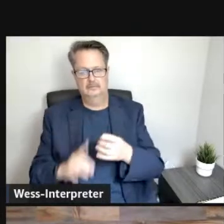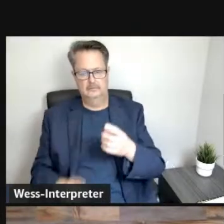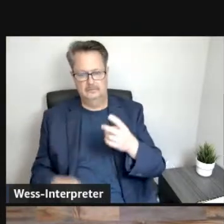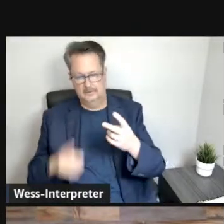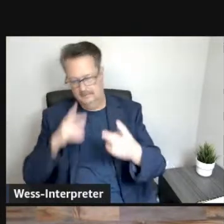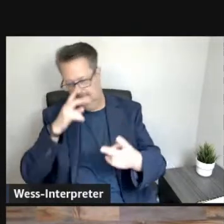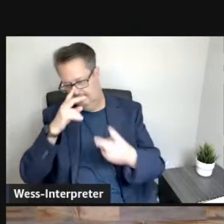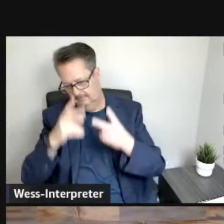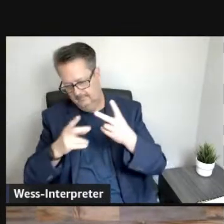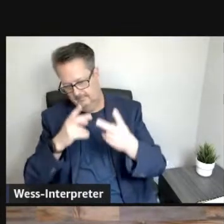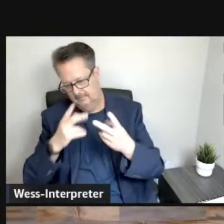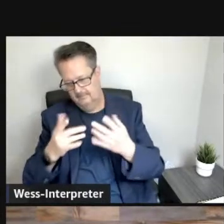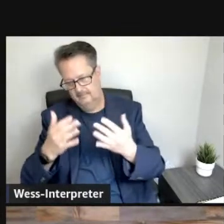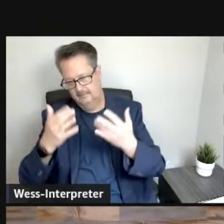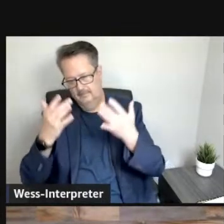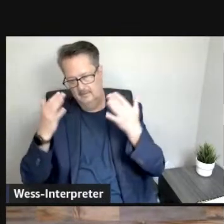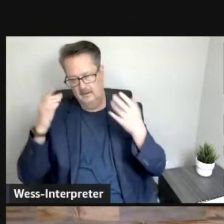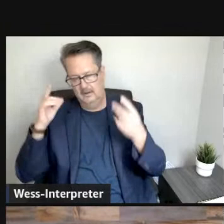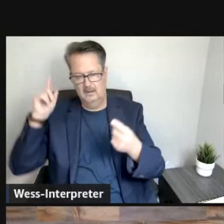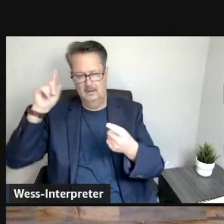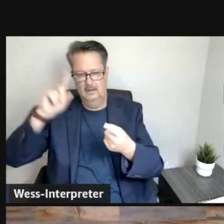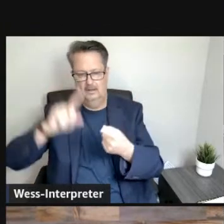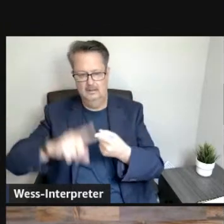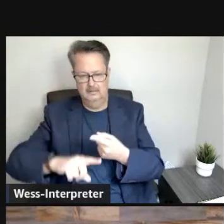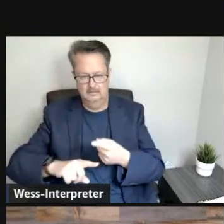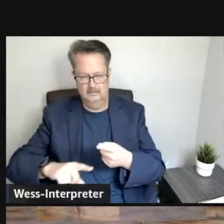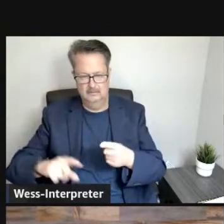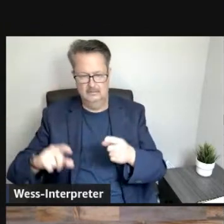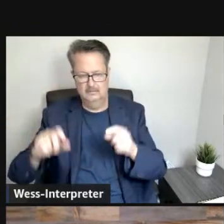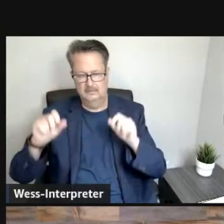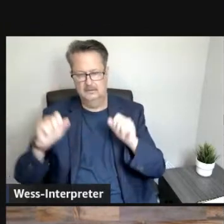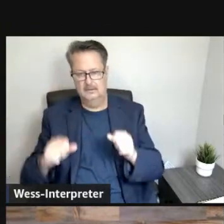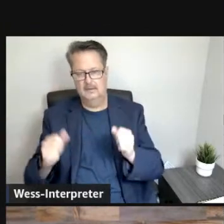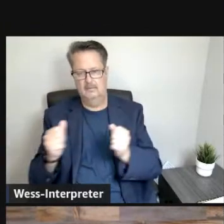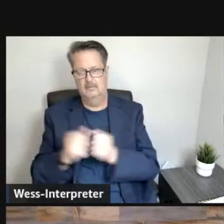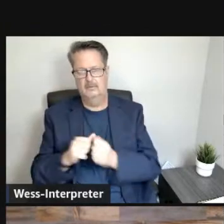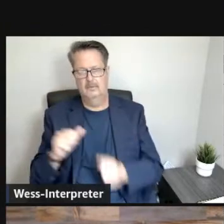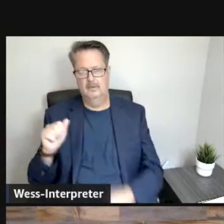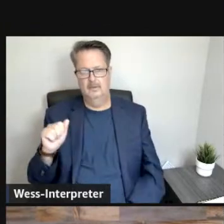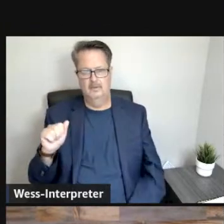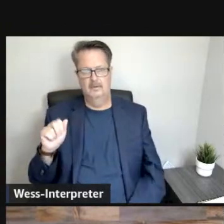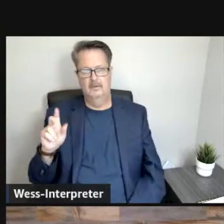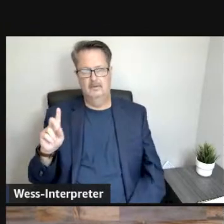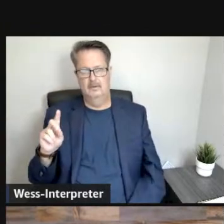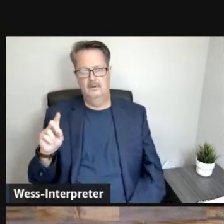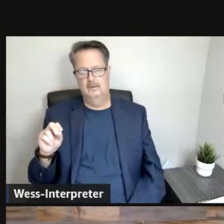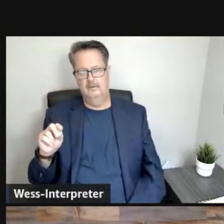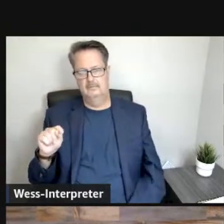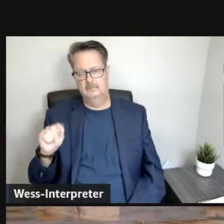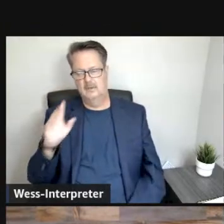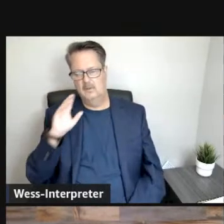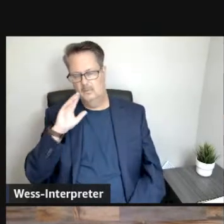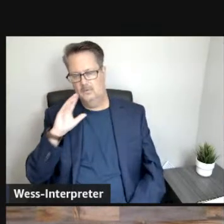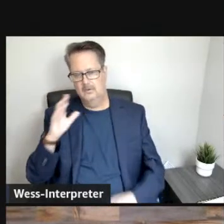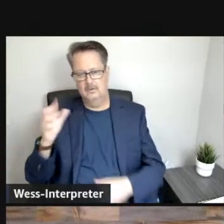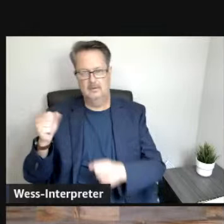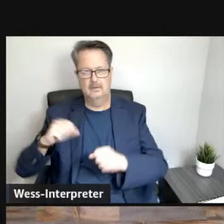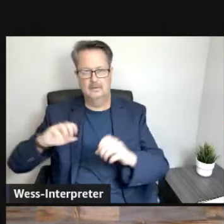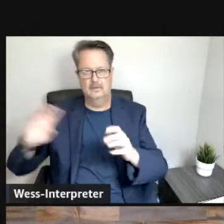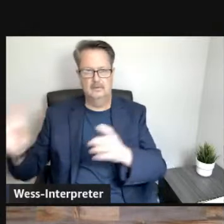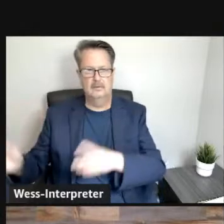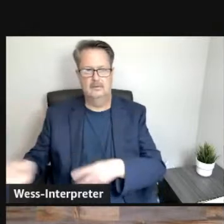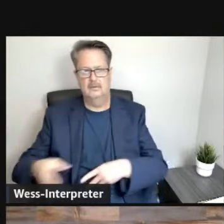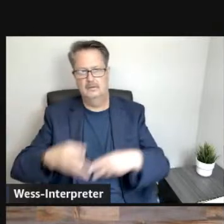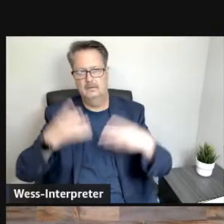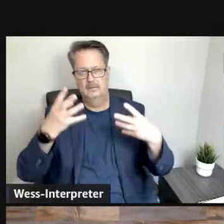Fluentbit until we can do that with ADOT, but you get the logs into CloudWatch logs. So if I